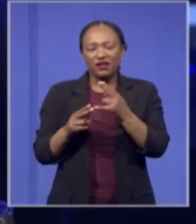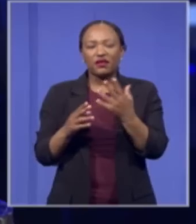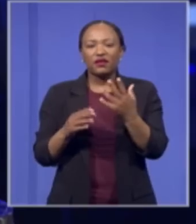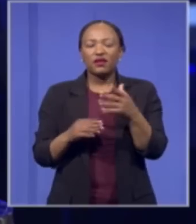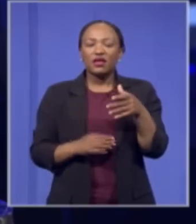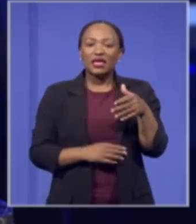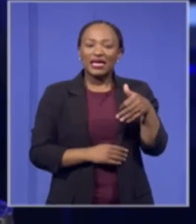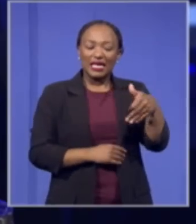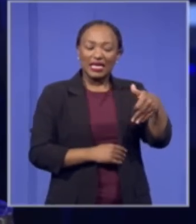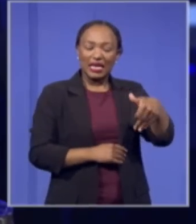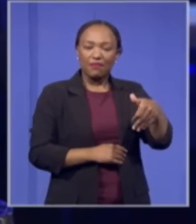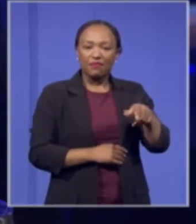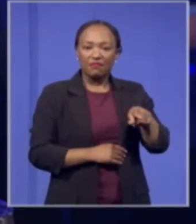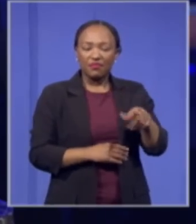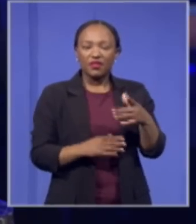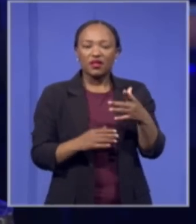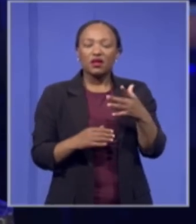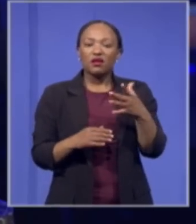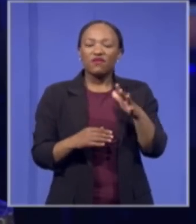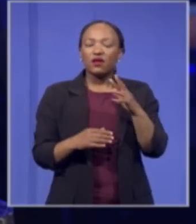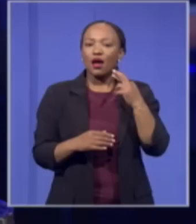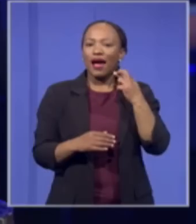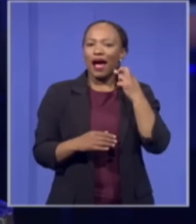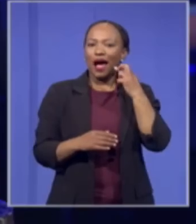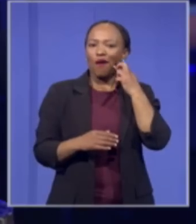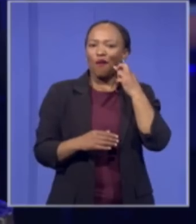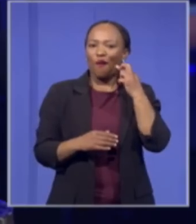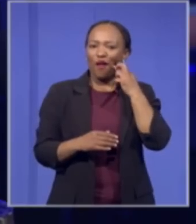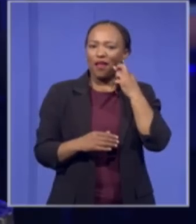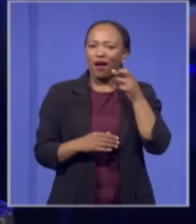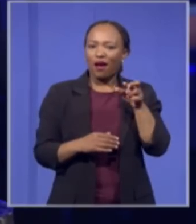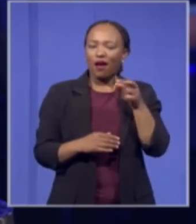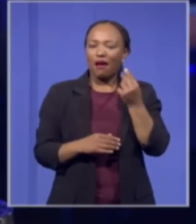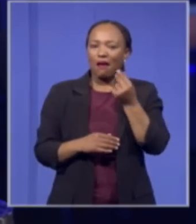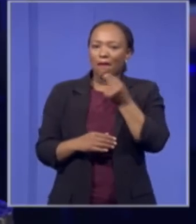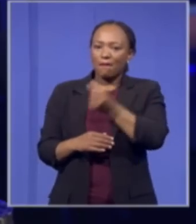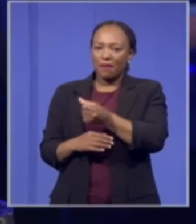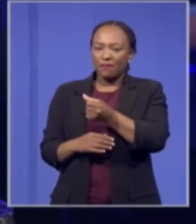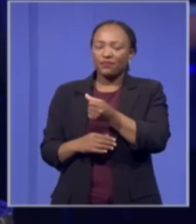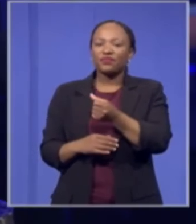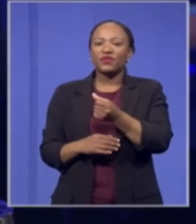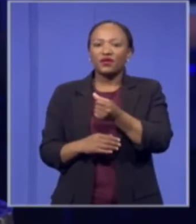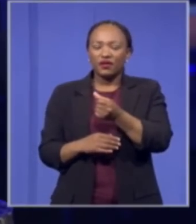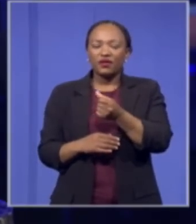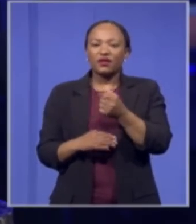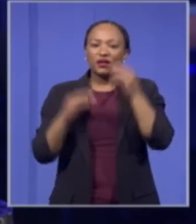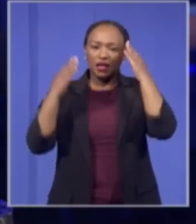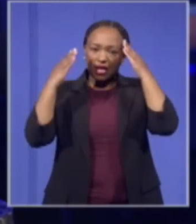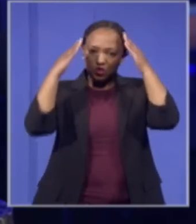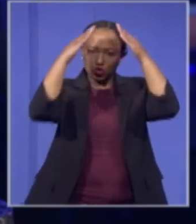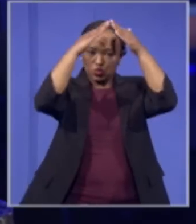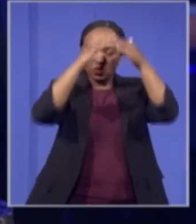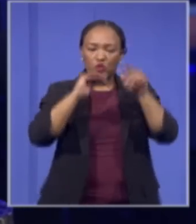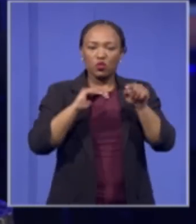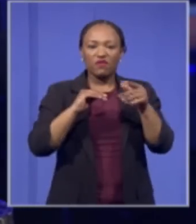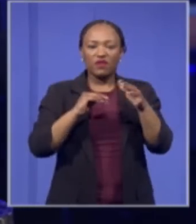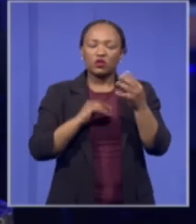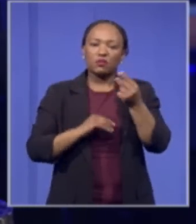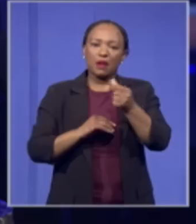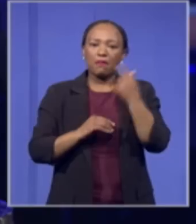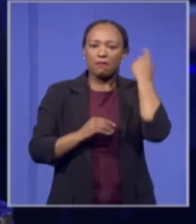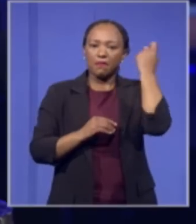Namibia yona ile ya hlola Angola ka ntlha ho noto papading ya Pula Madiboho ha Lesotho le ile la hlola